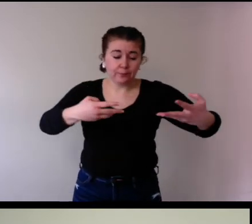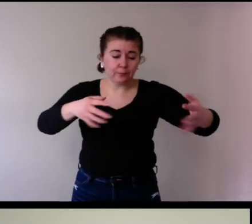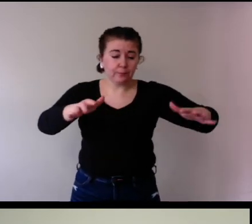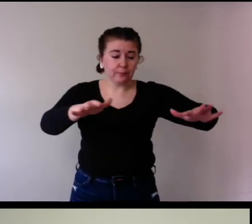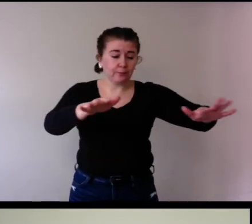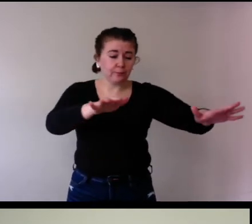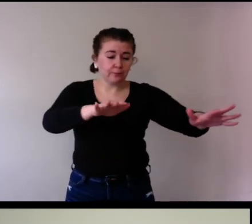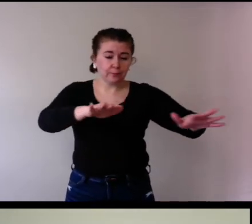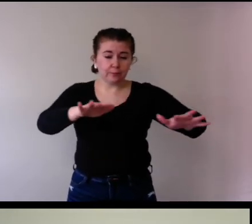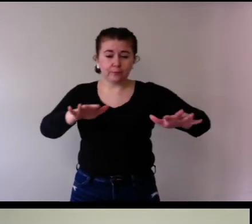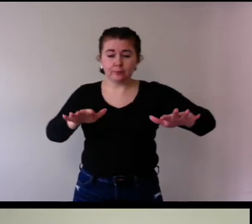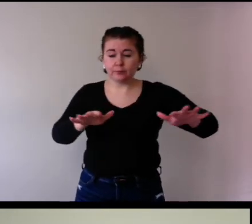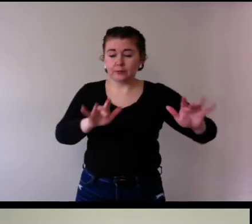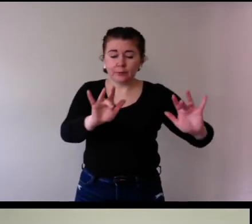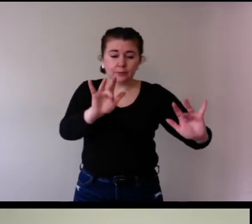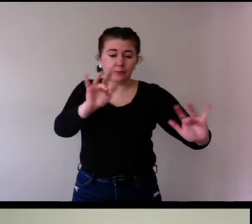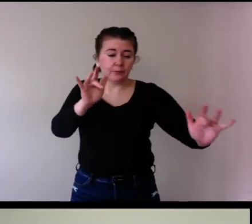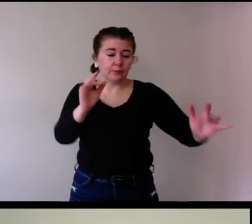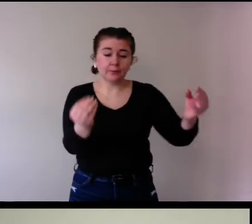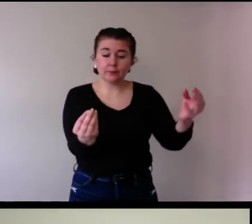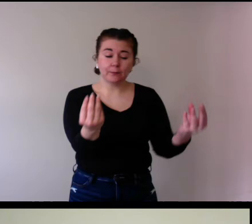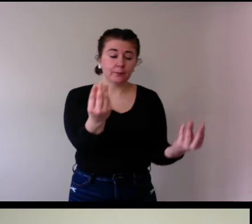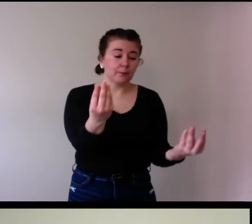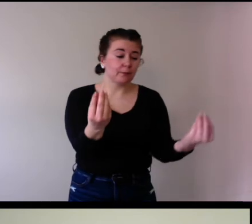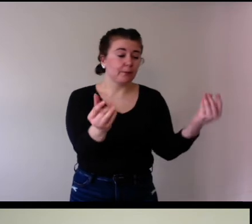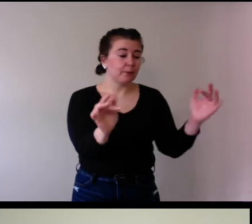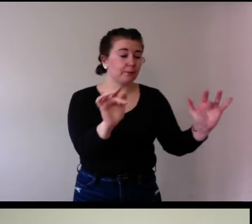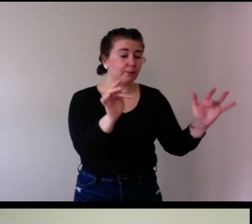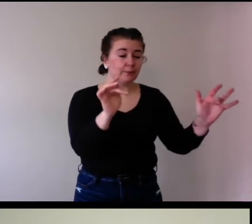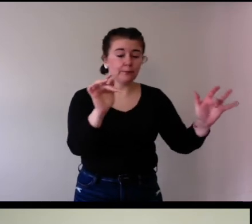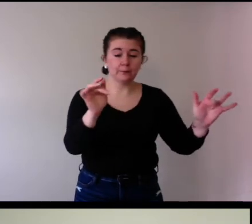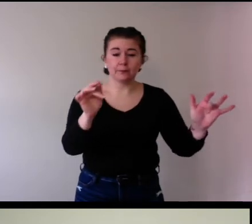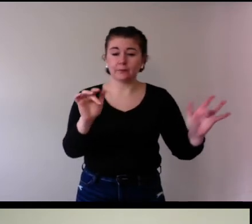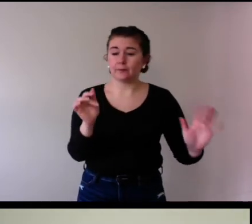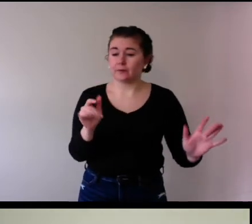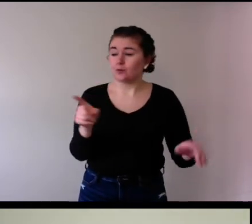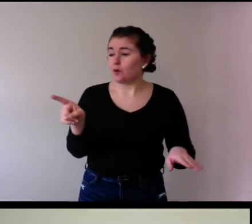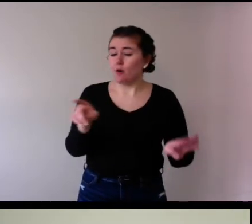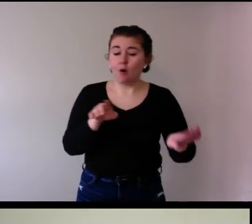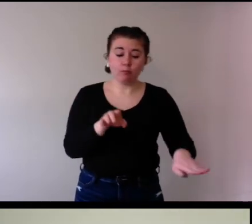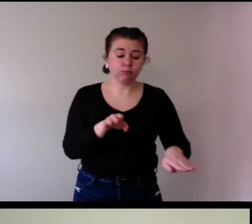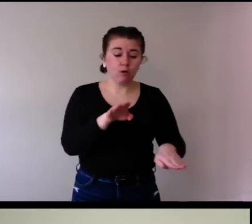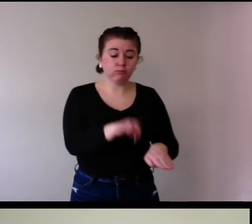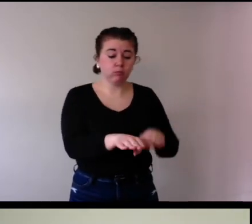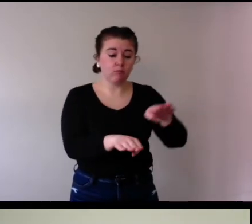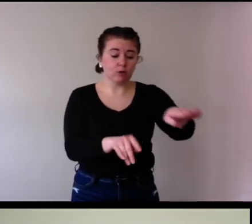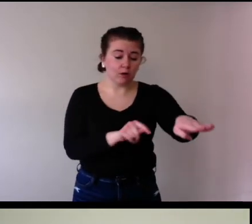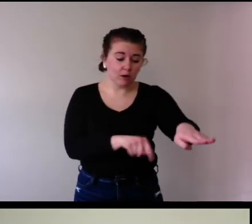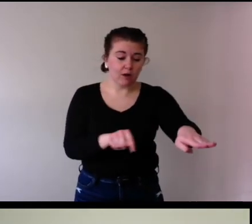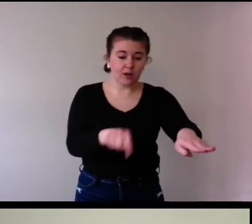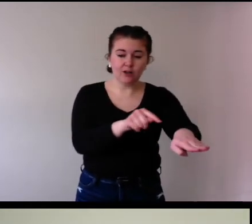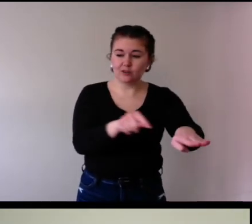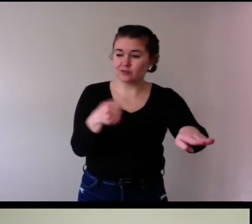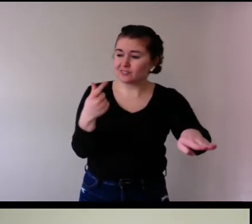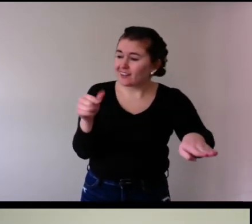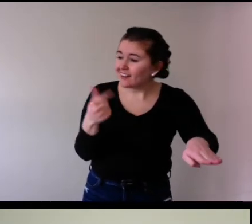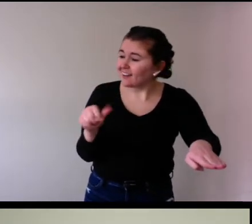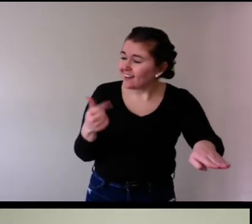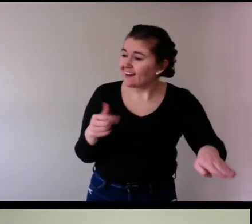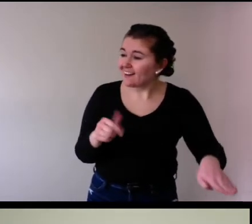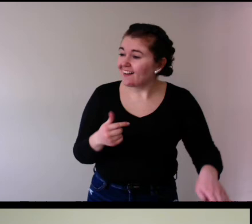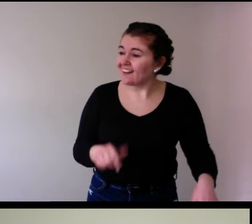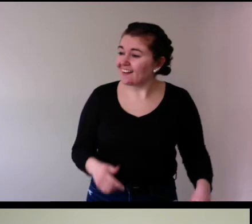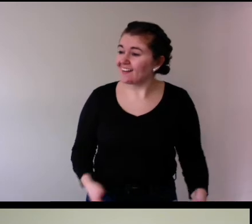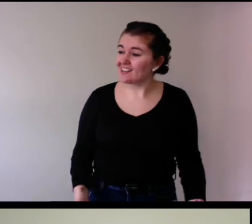gray. It's gems of twinkling silver with stomps of green.